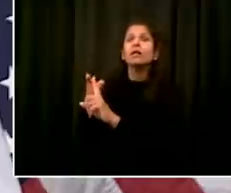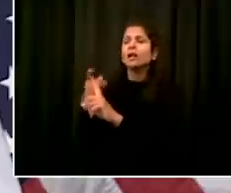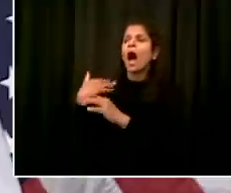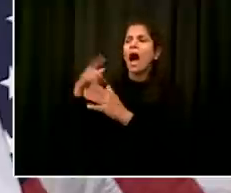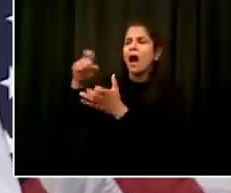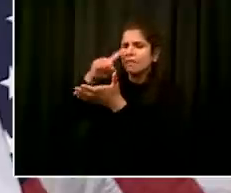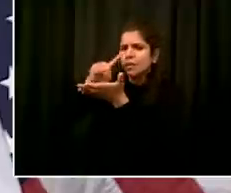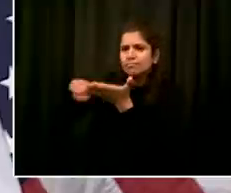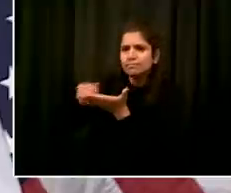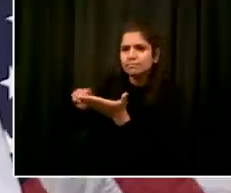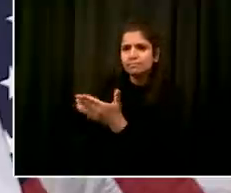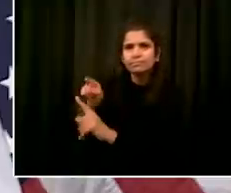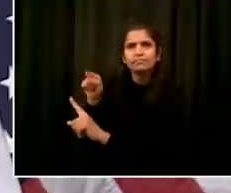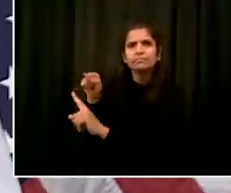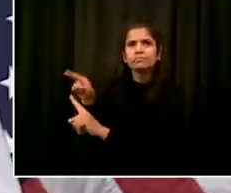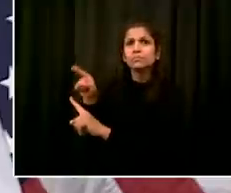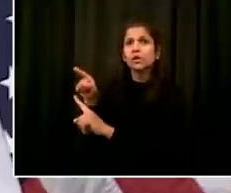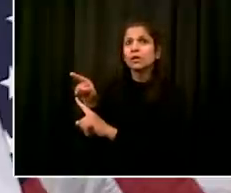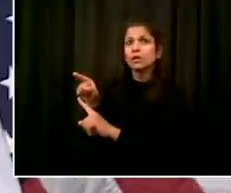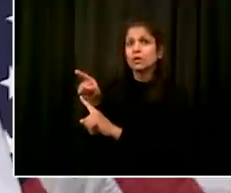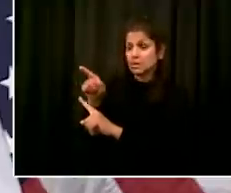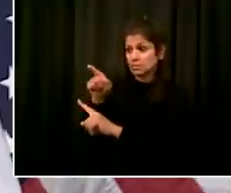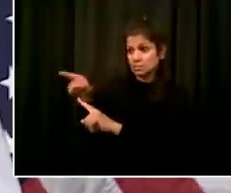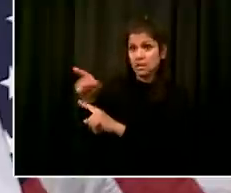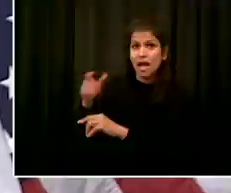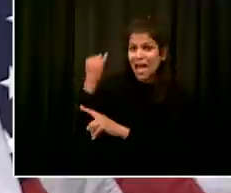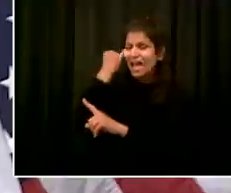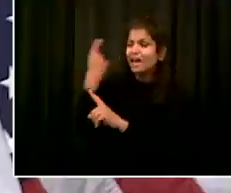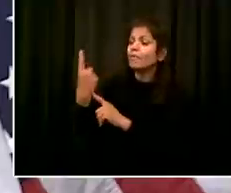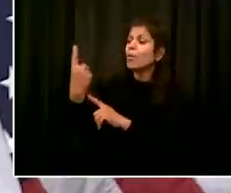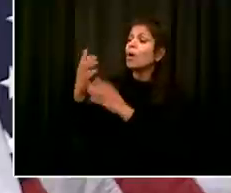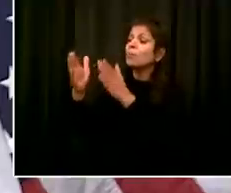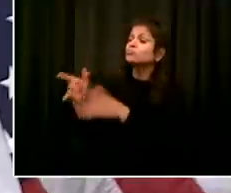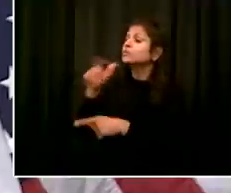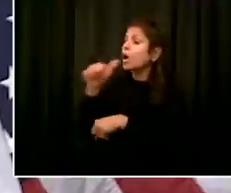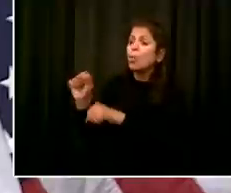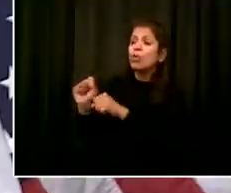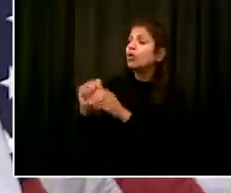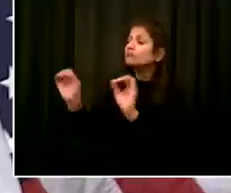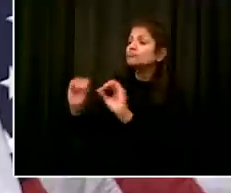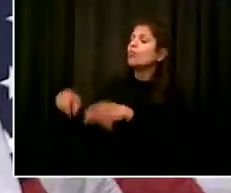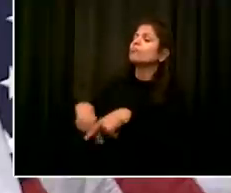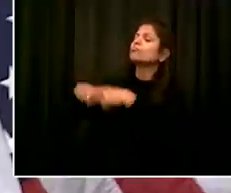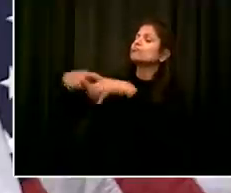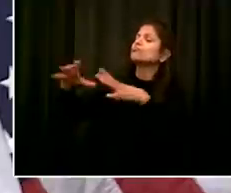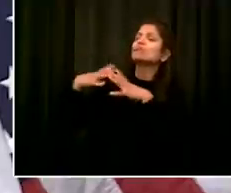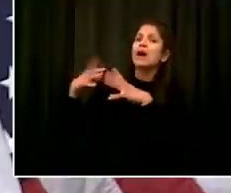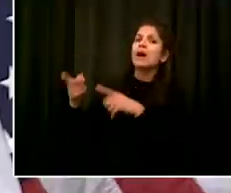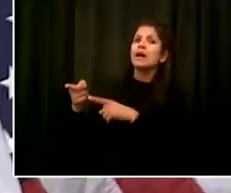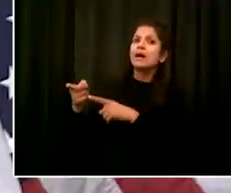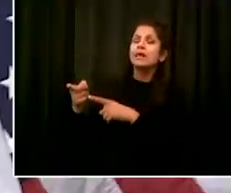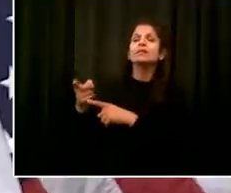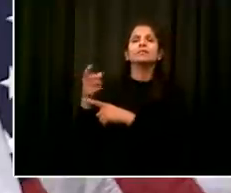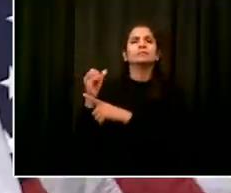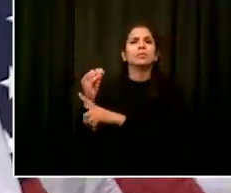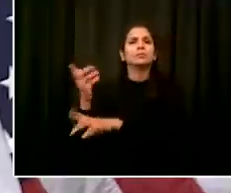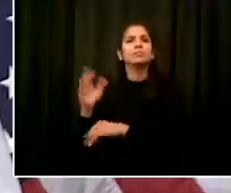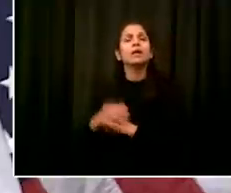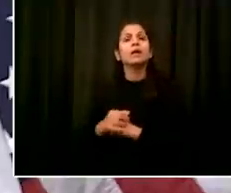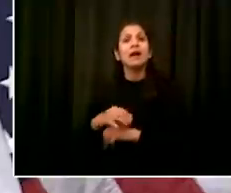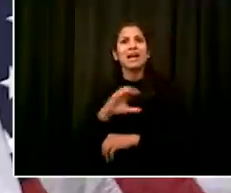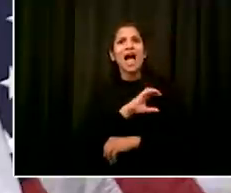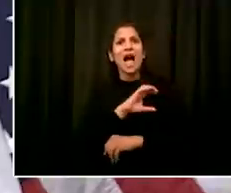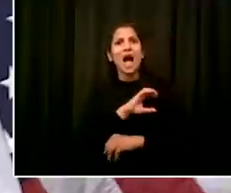results. But one thing is for certain. If an officer has done something that has led to serious questions about their conduct, they're going to be